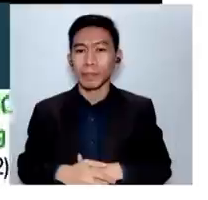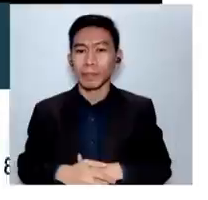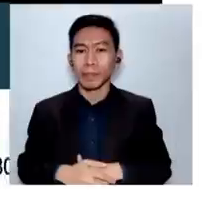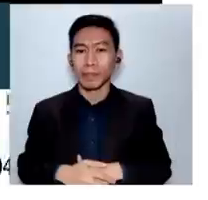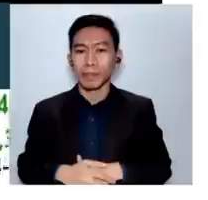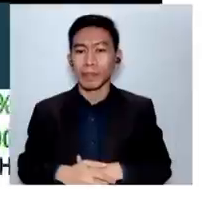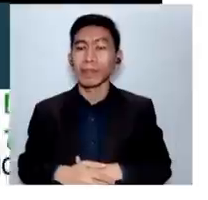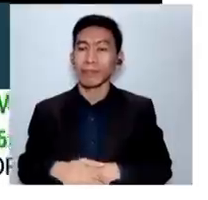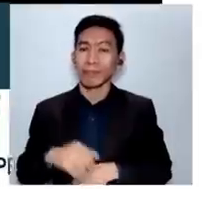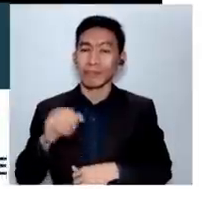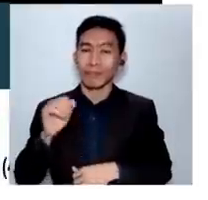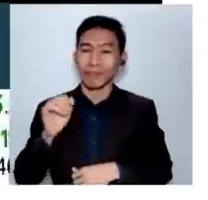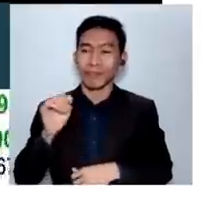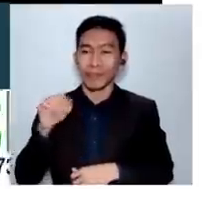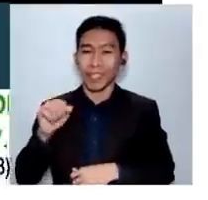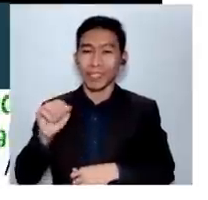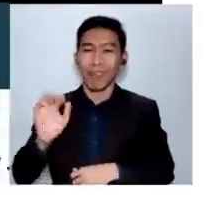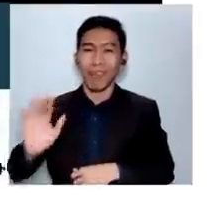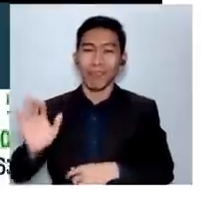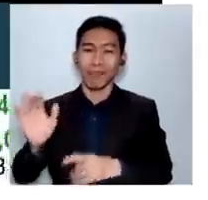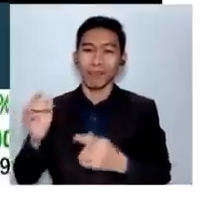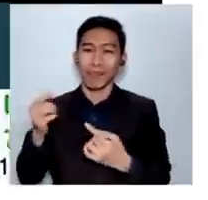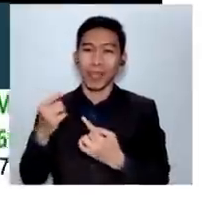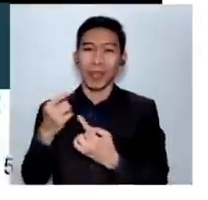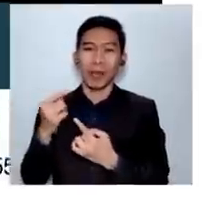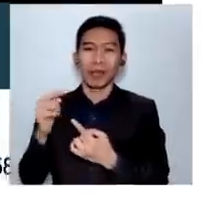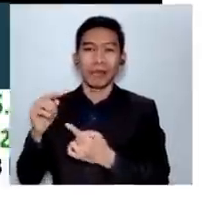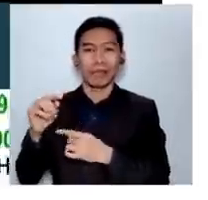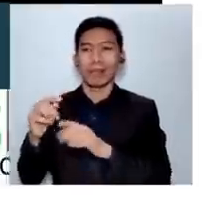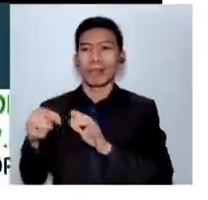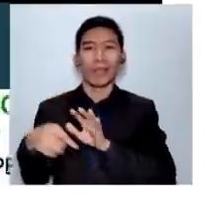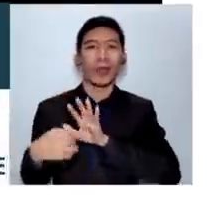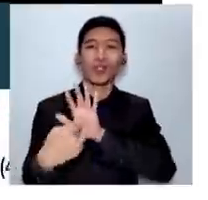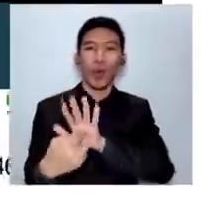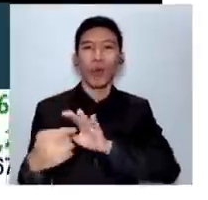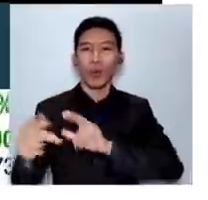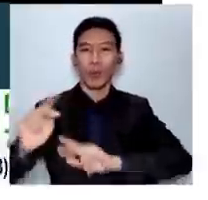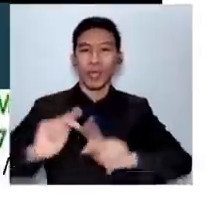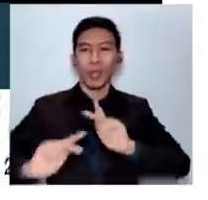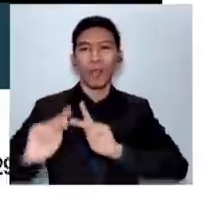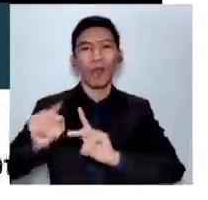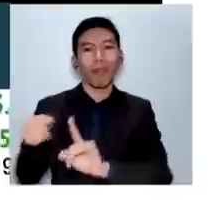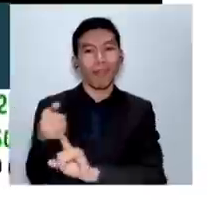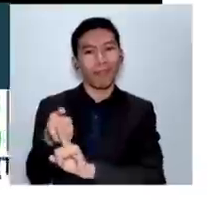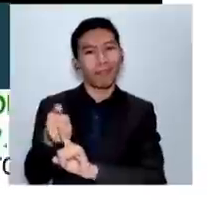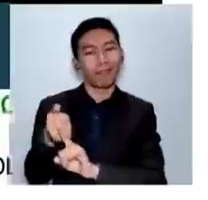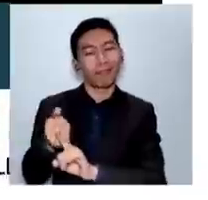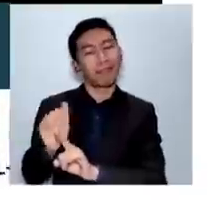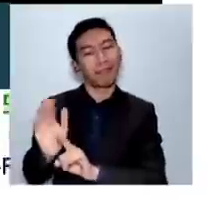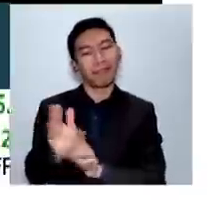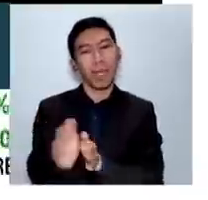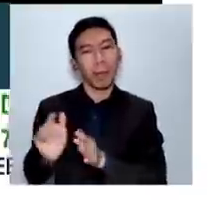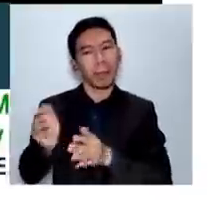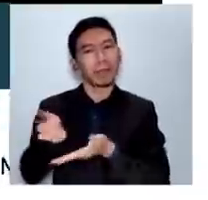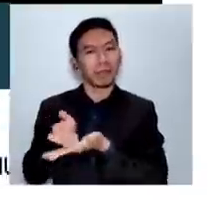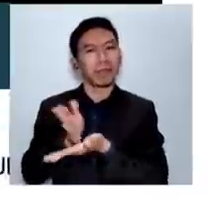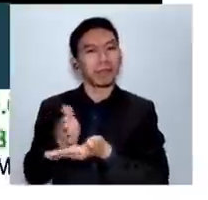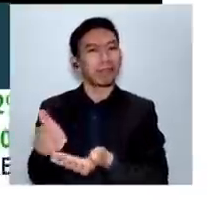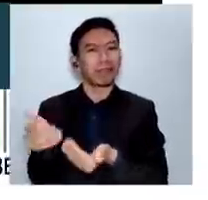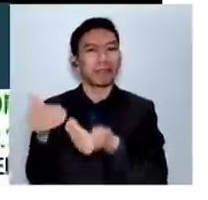Yeah, because that's their public posturing. So hayaan na natin sila, but then